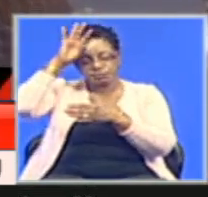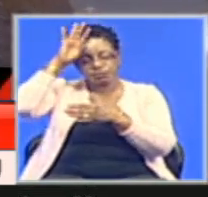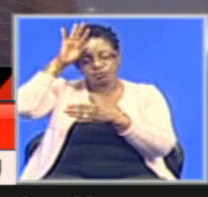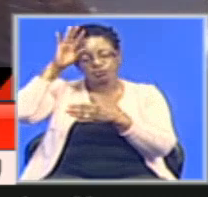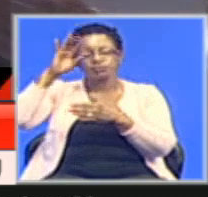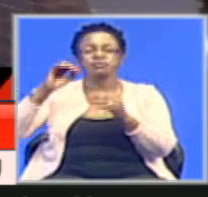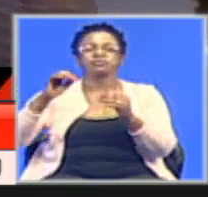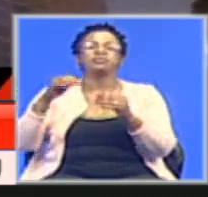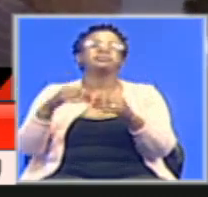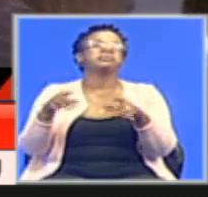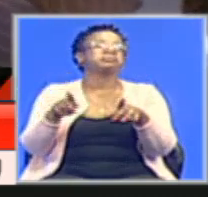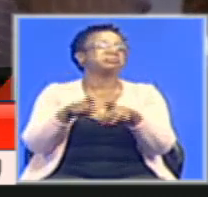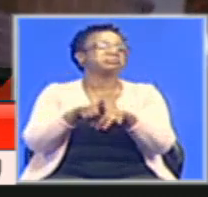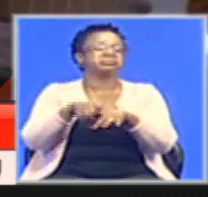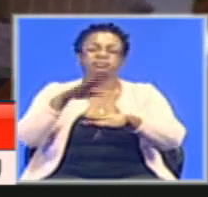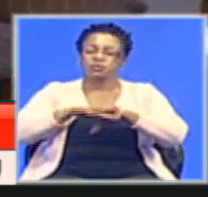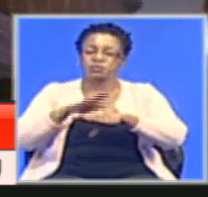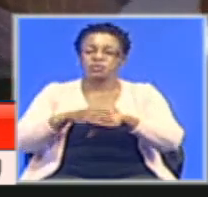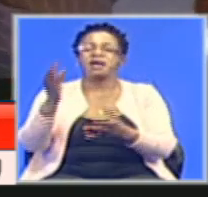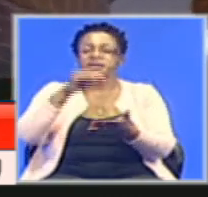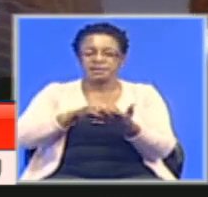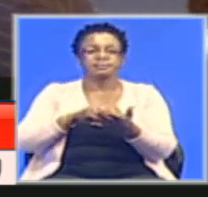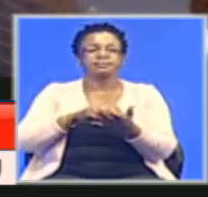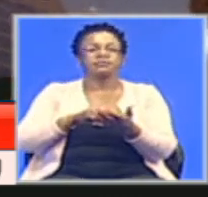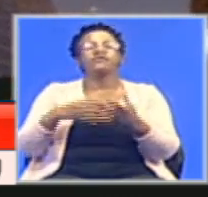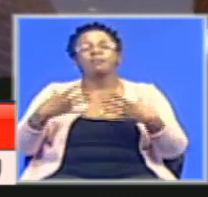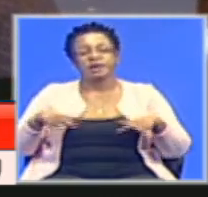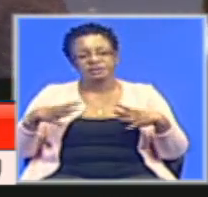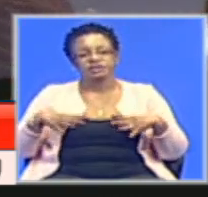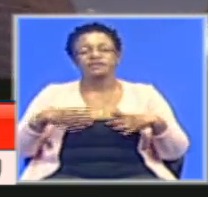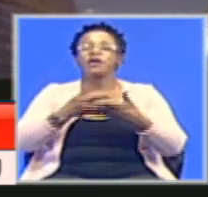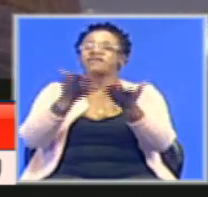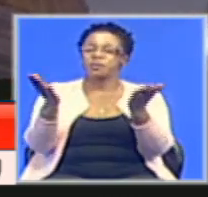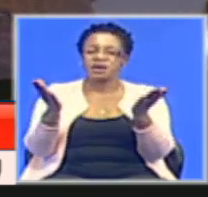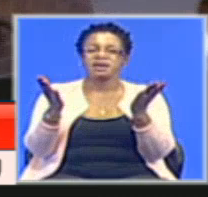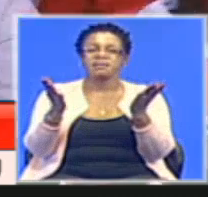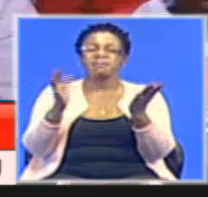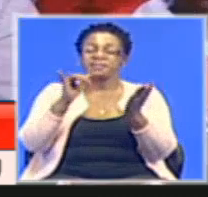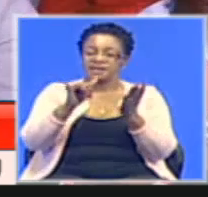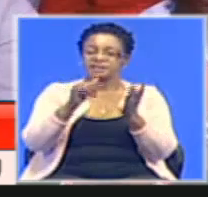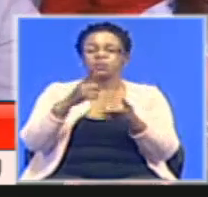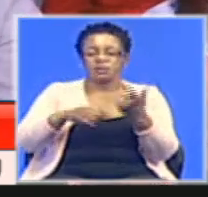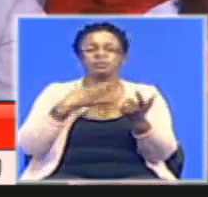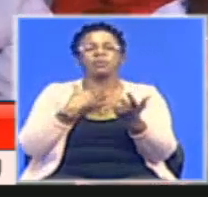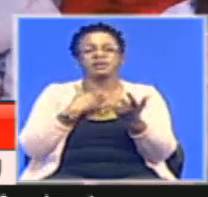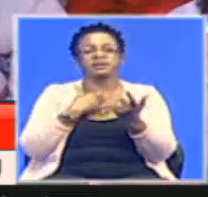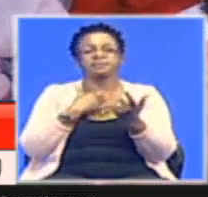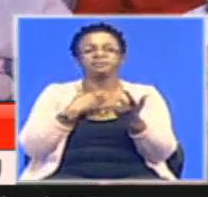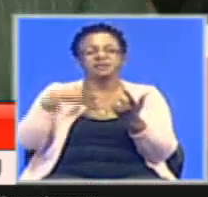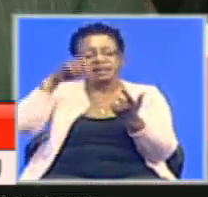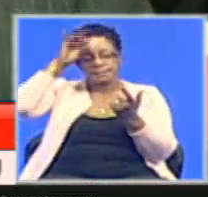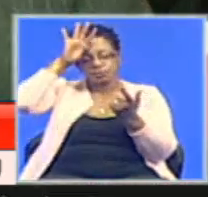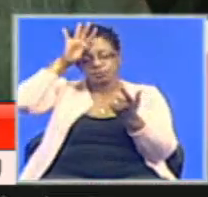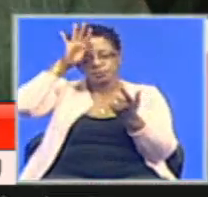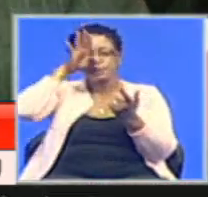shine. Ile Kiambu ya mwananchi, ile Kiambu ya kila mtu, ndio Kiambu ambaye tutaleta. Ile Kiambu